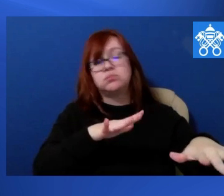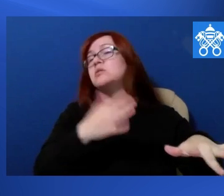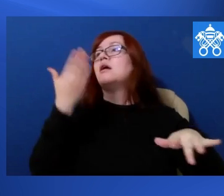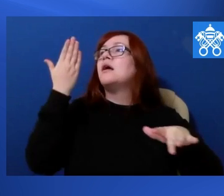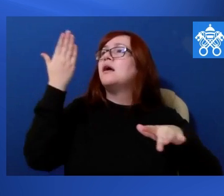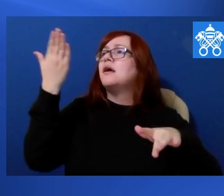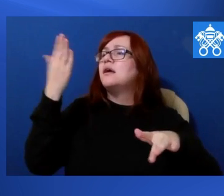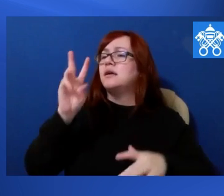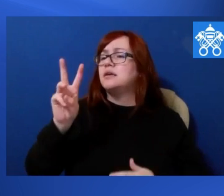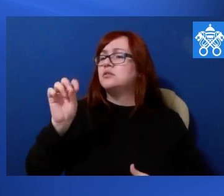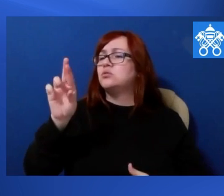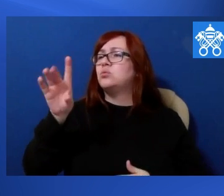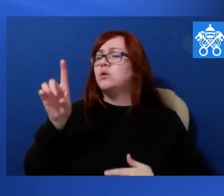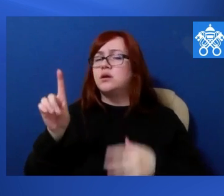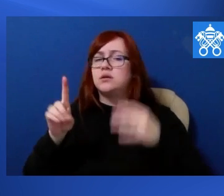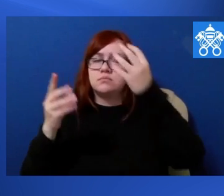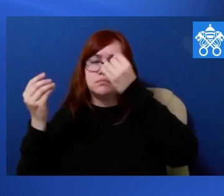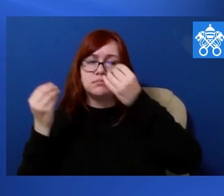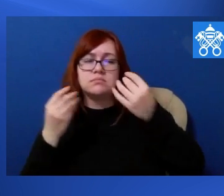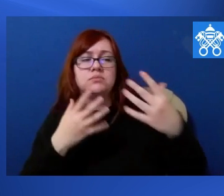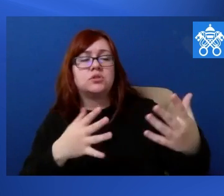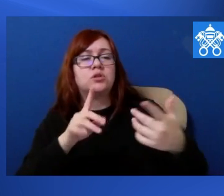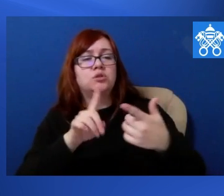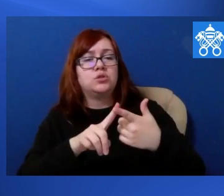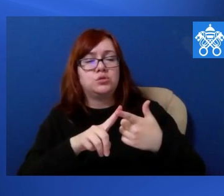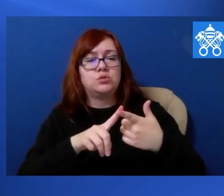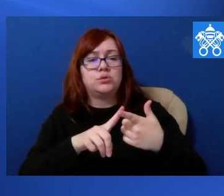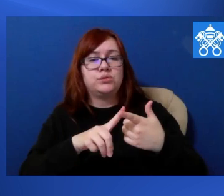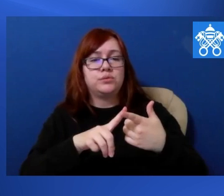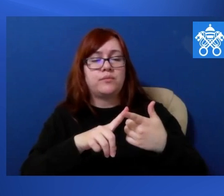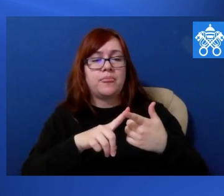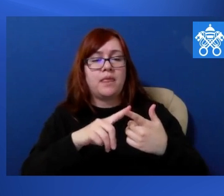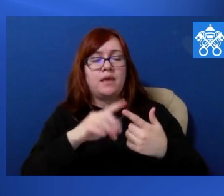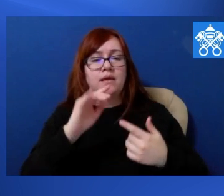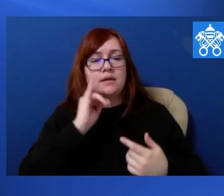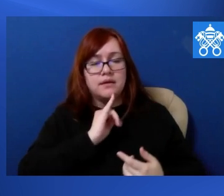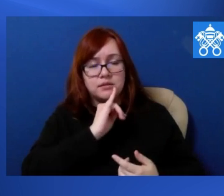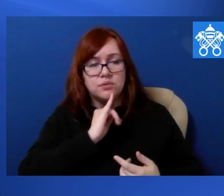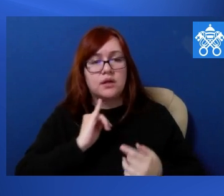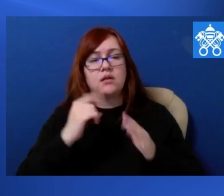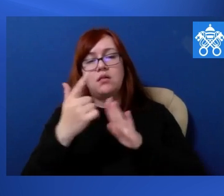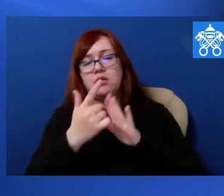word known to Jacob, to Israel, his laws and decrees.